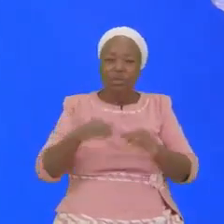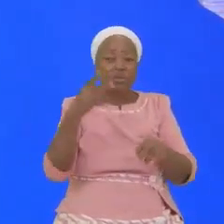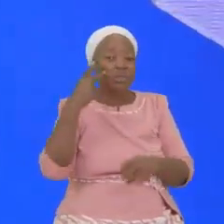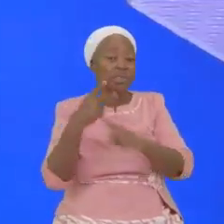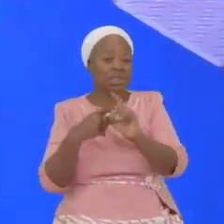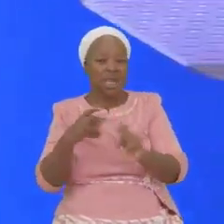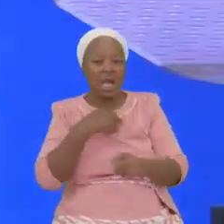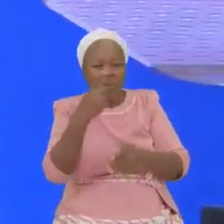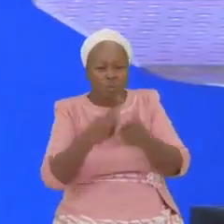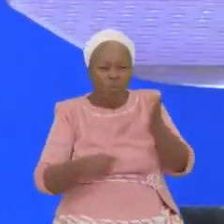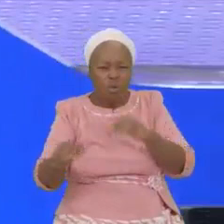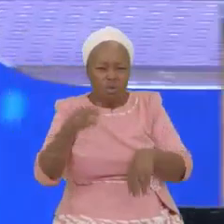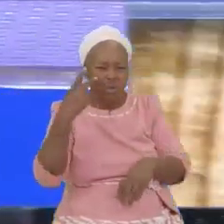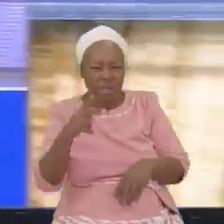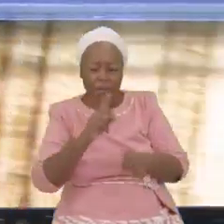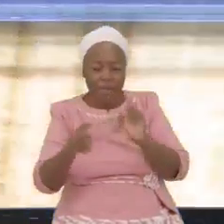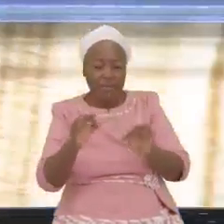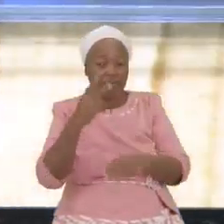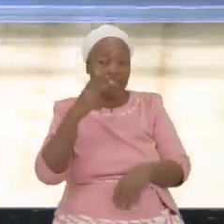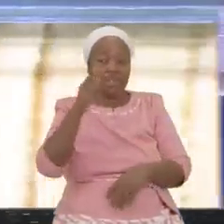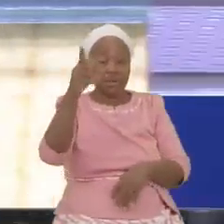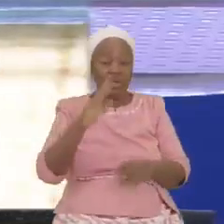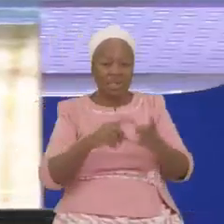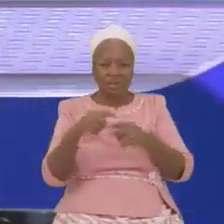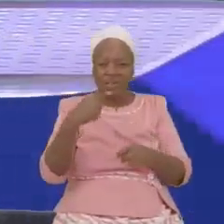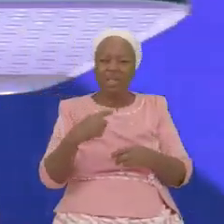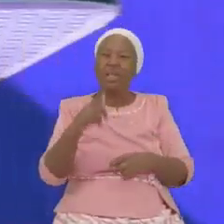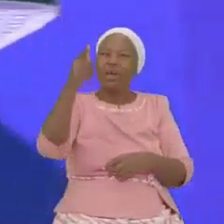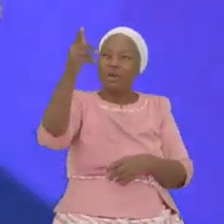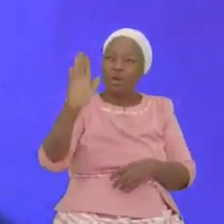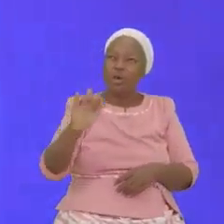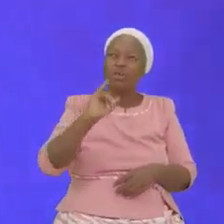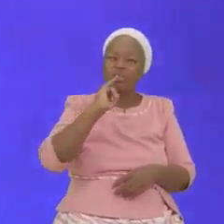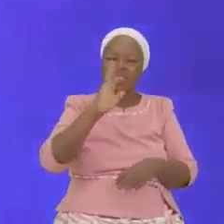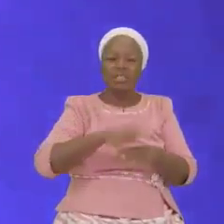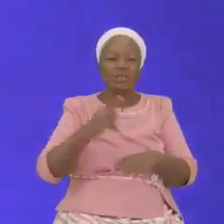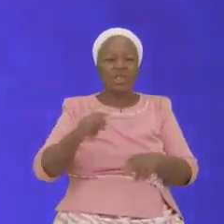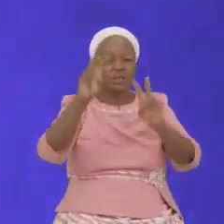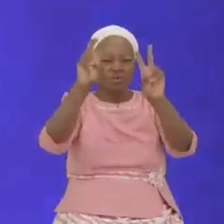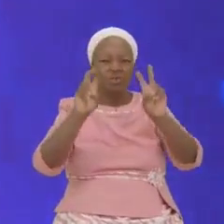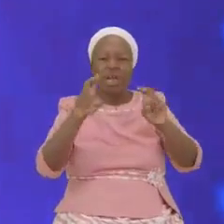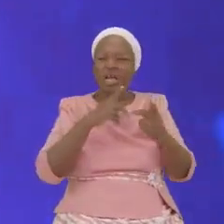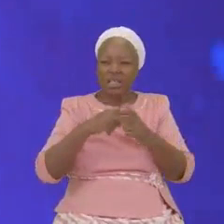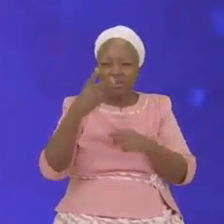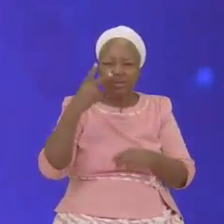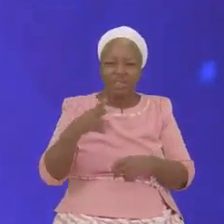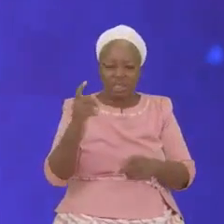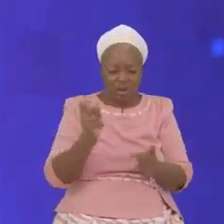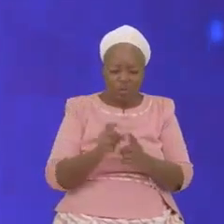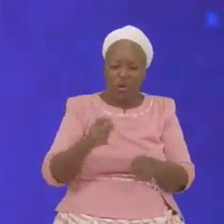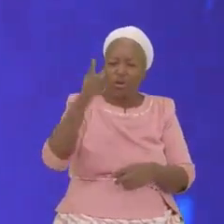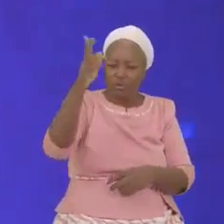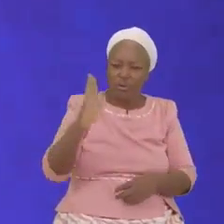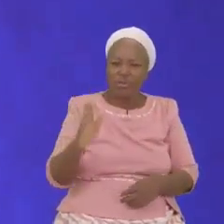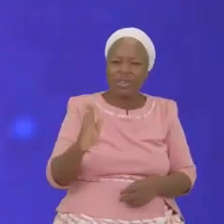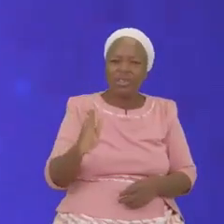see? But if you see God, and you say God is on the throne, if you see the word of